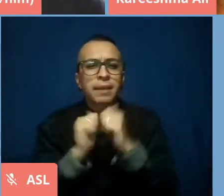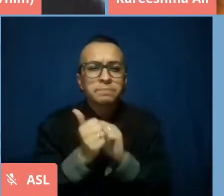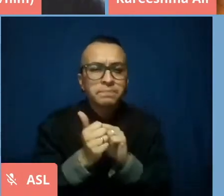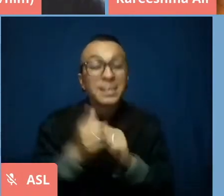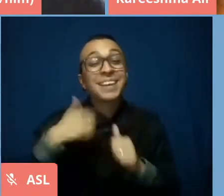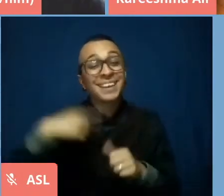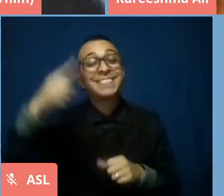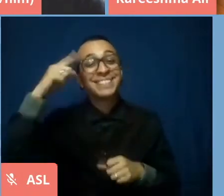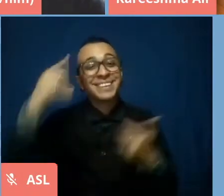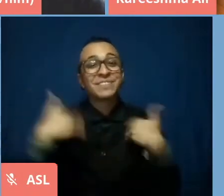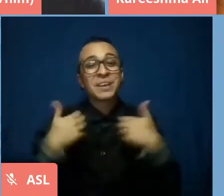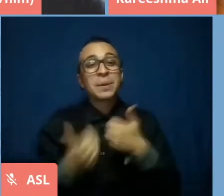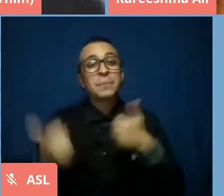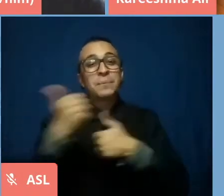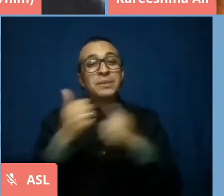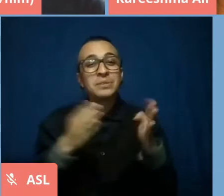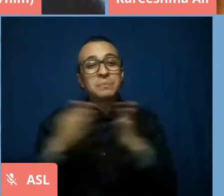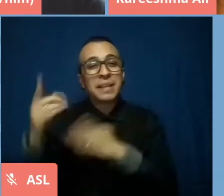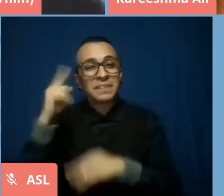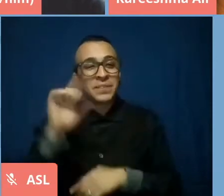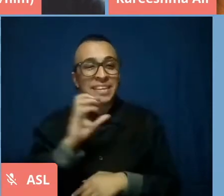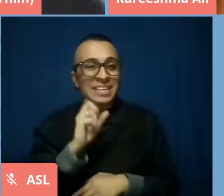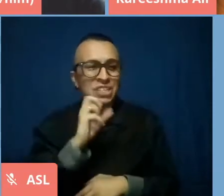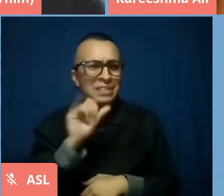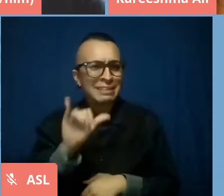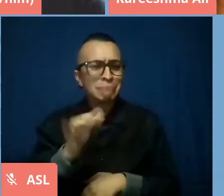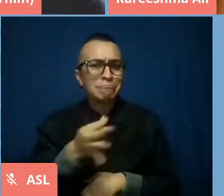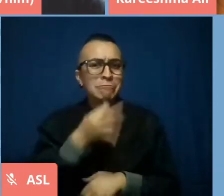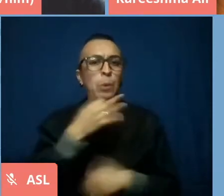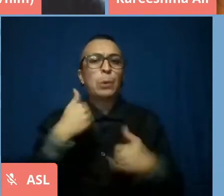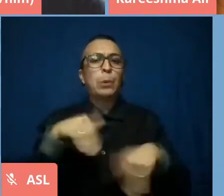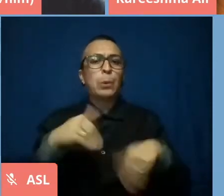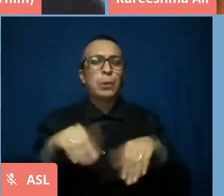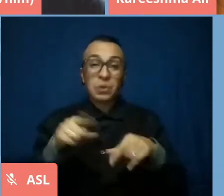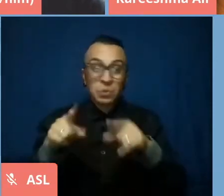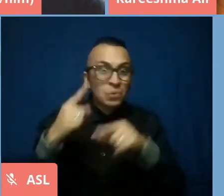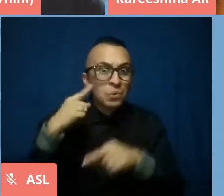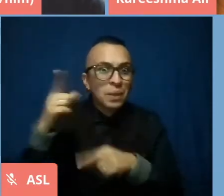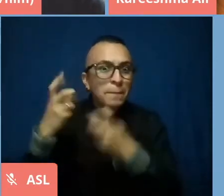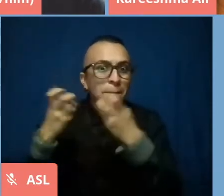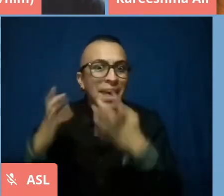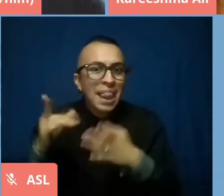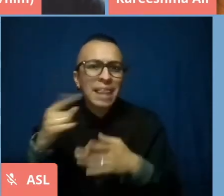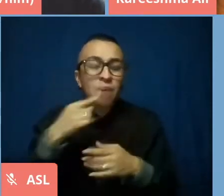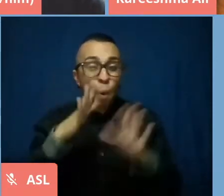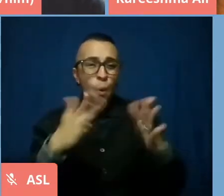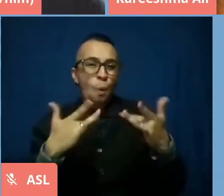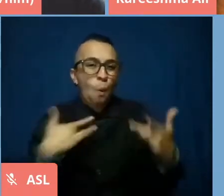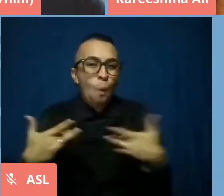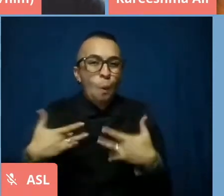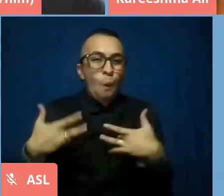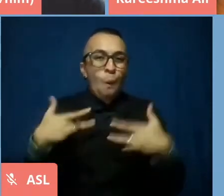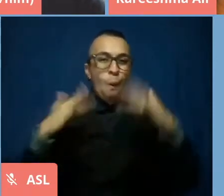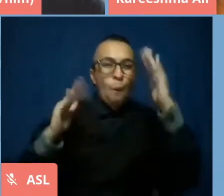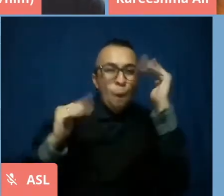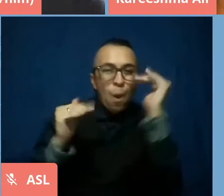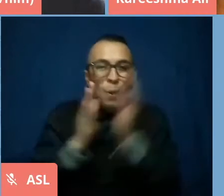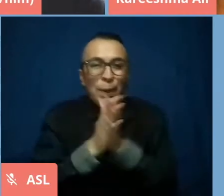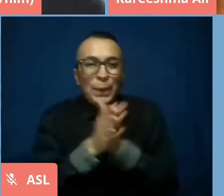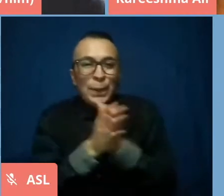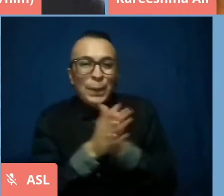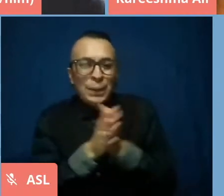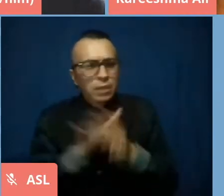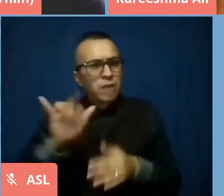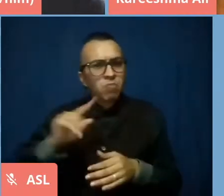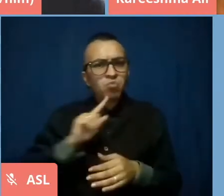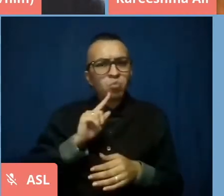master plan for aging, you heard what the panelists said. They were hopeful and they were excited about this because it really speaks to the